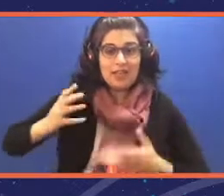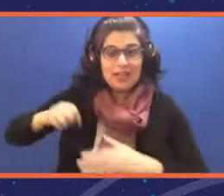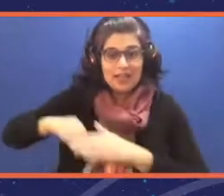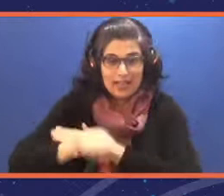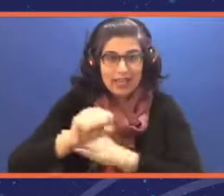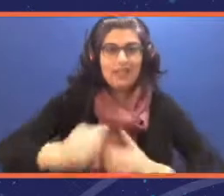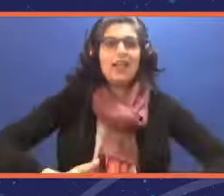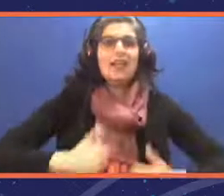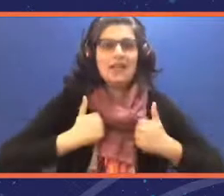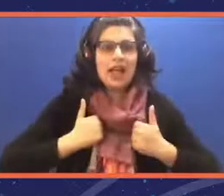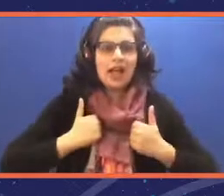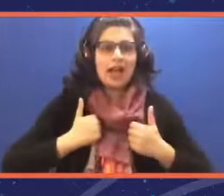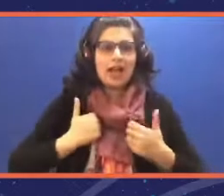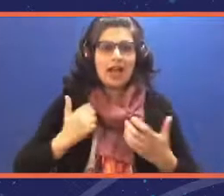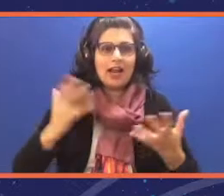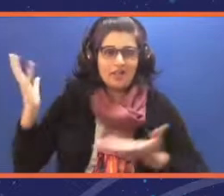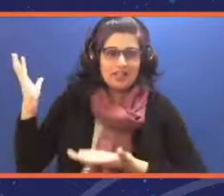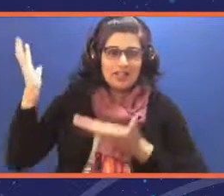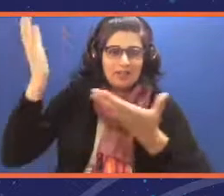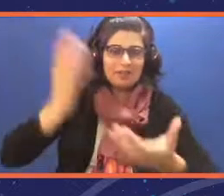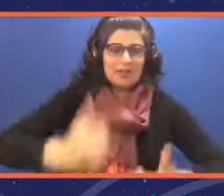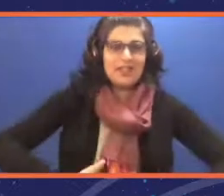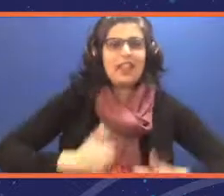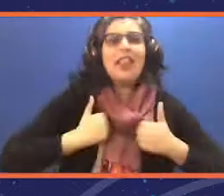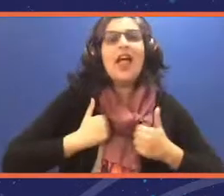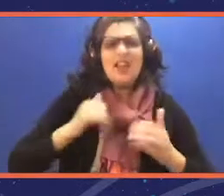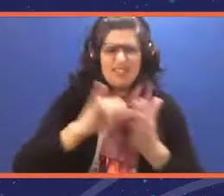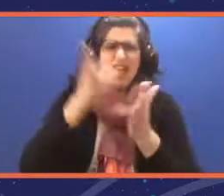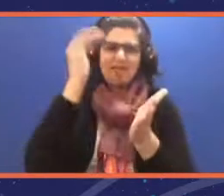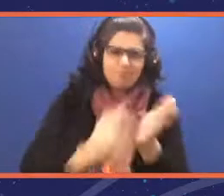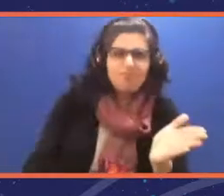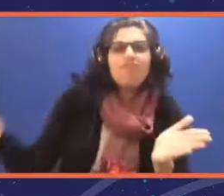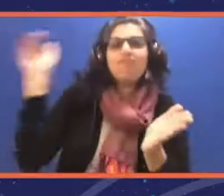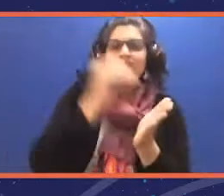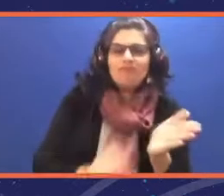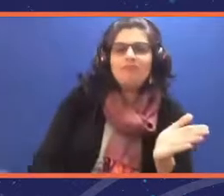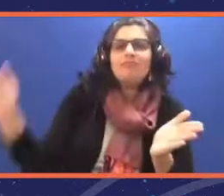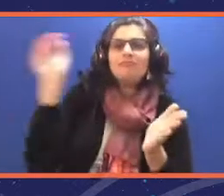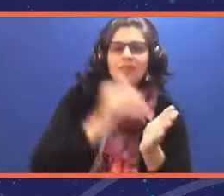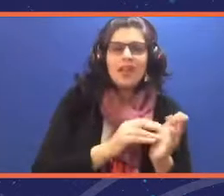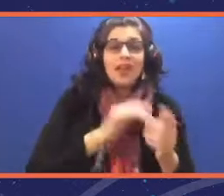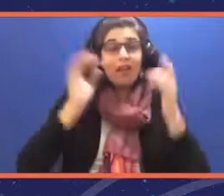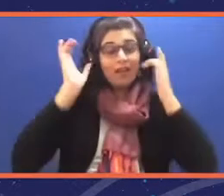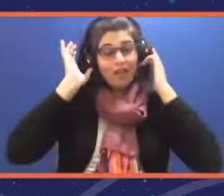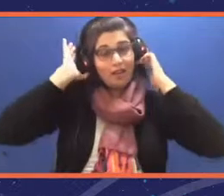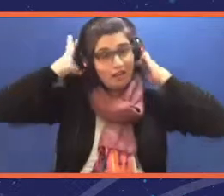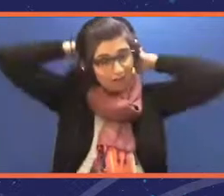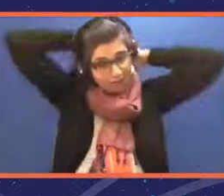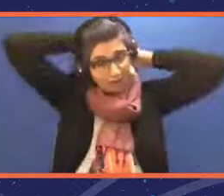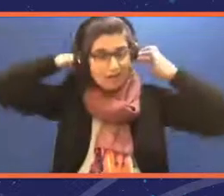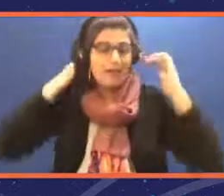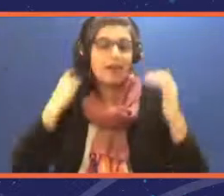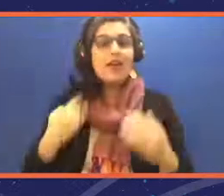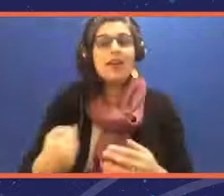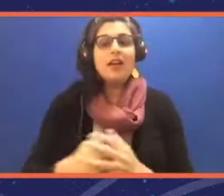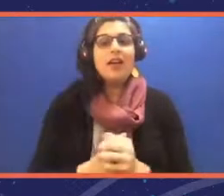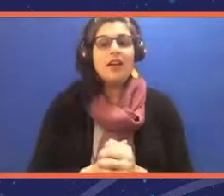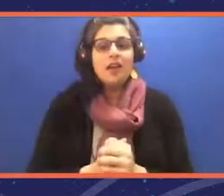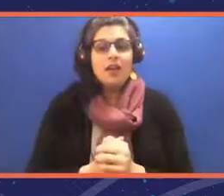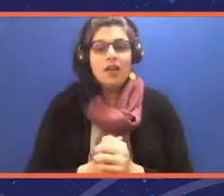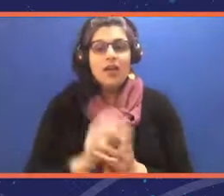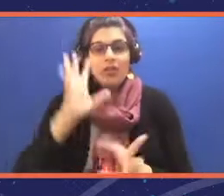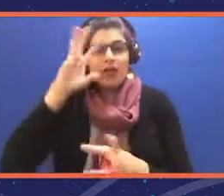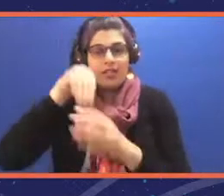And then also we borrowed from somatics therapy and from a non-ableist perspective, we tried to